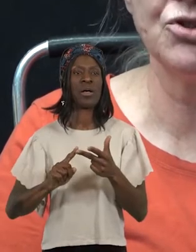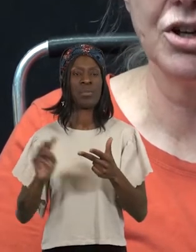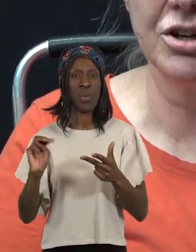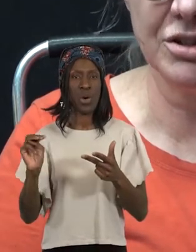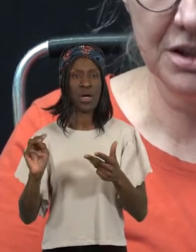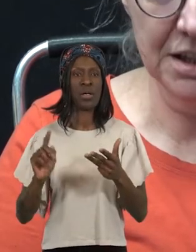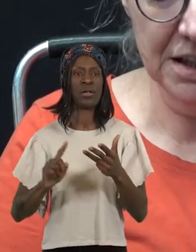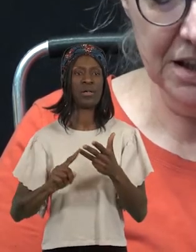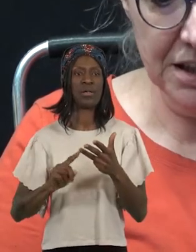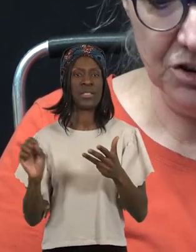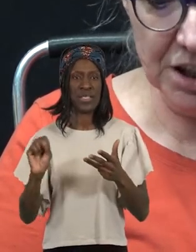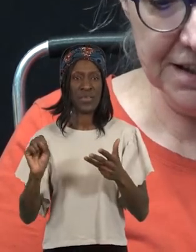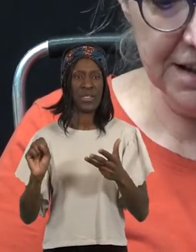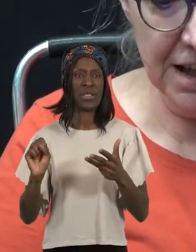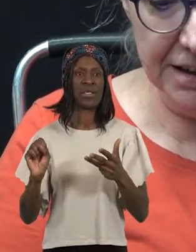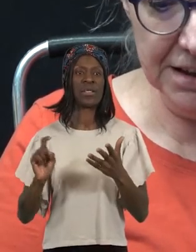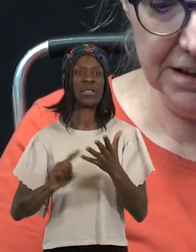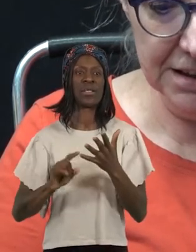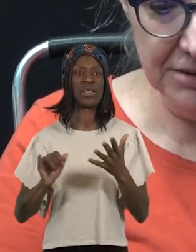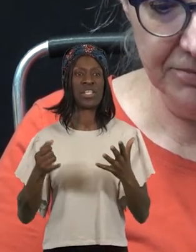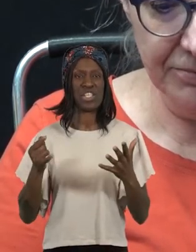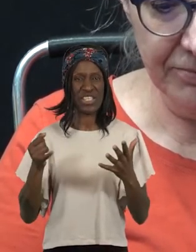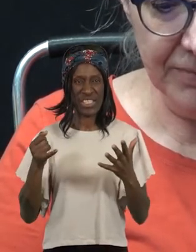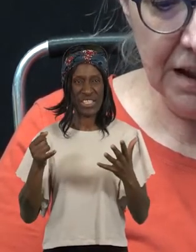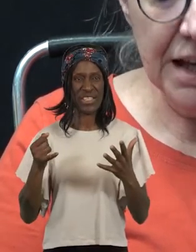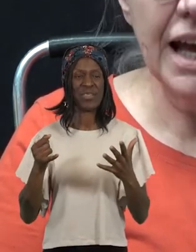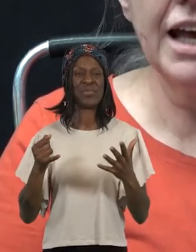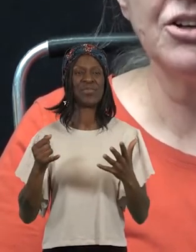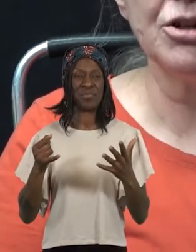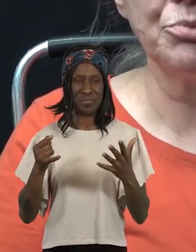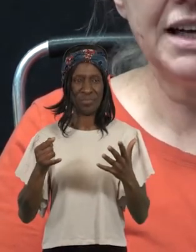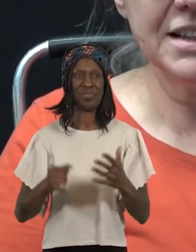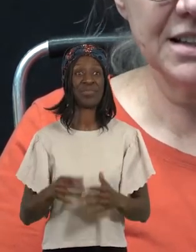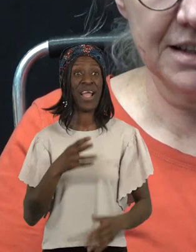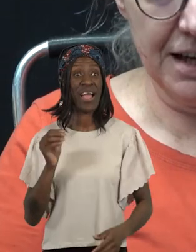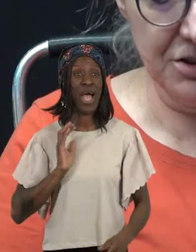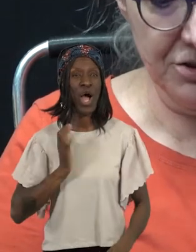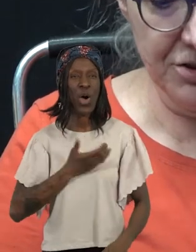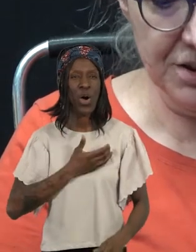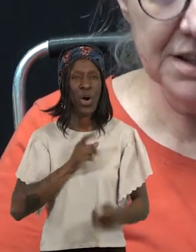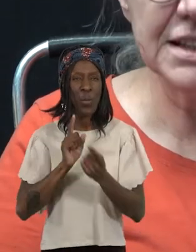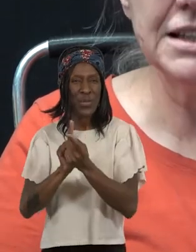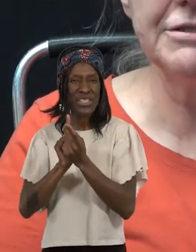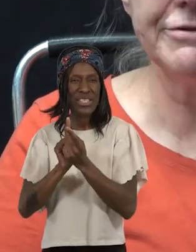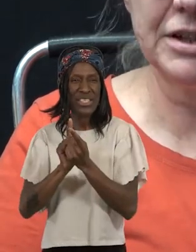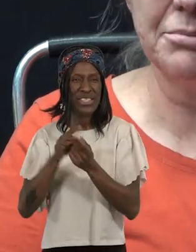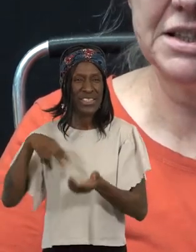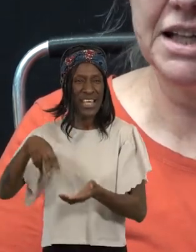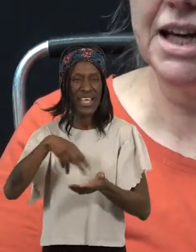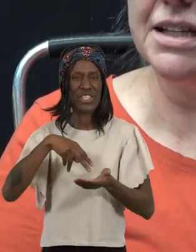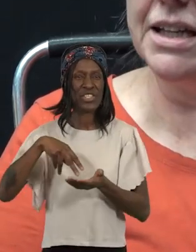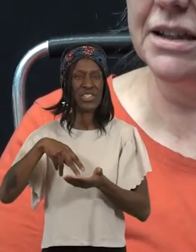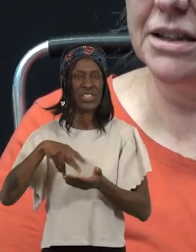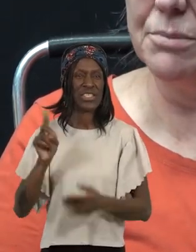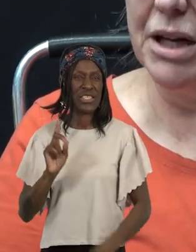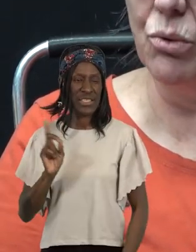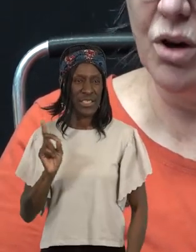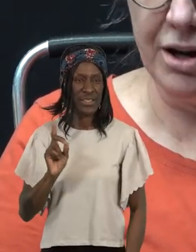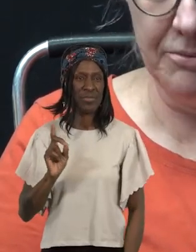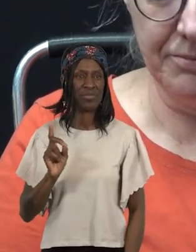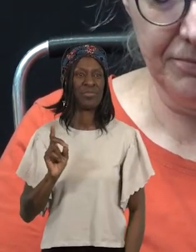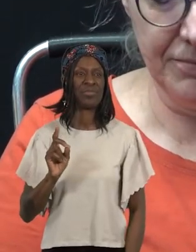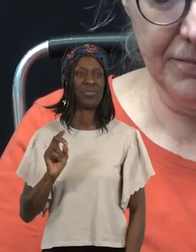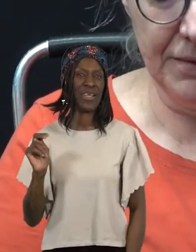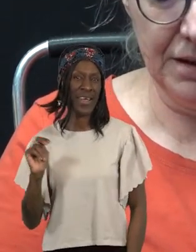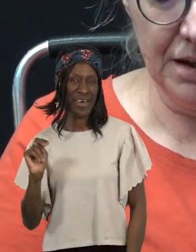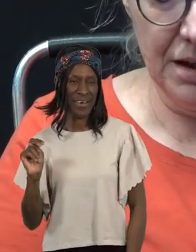Sylvain Bouchard, Jesse Huggett, and our apprentice dancers, Dylan Phillips and Nicholas